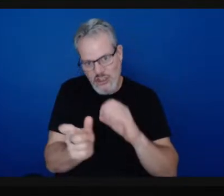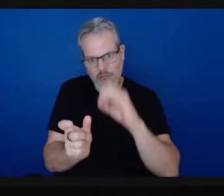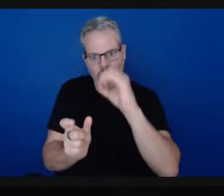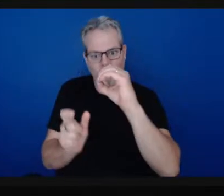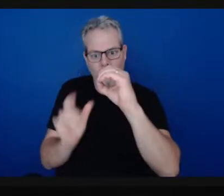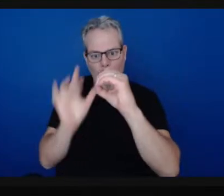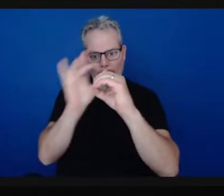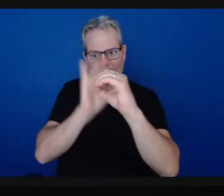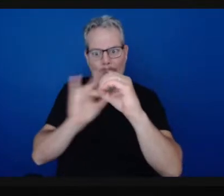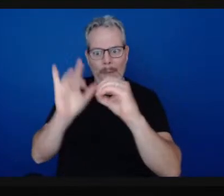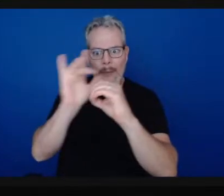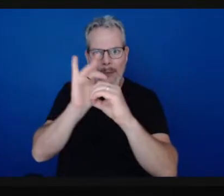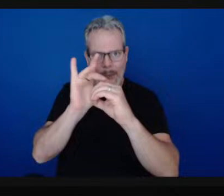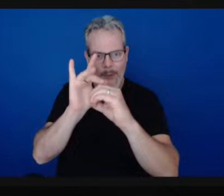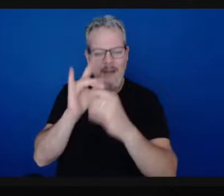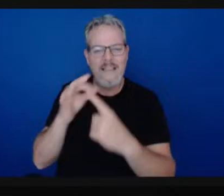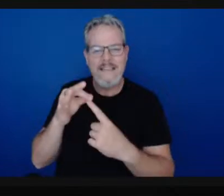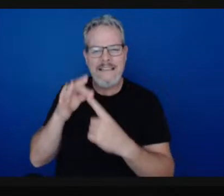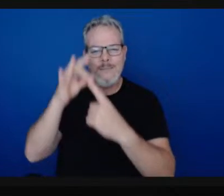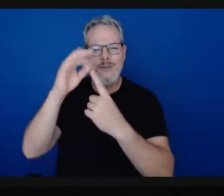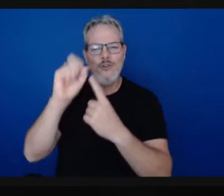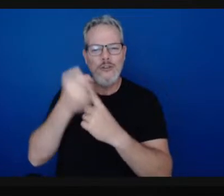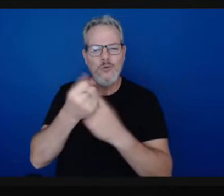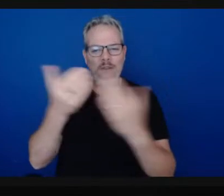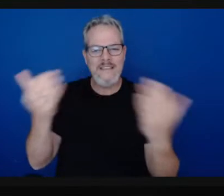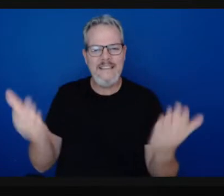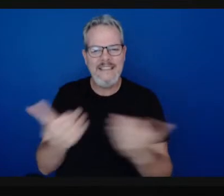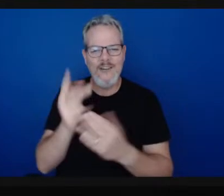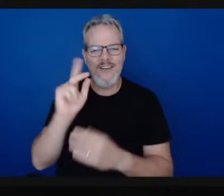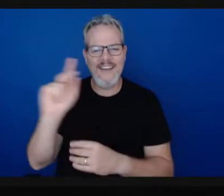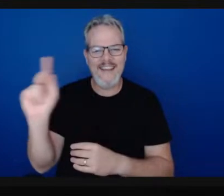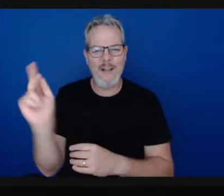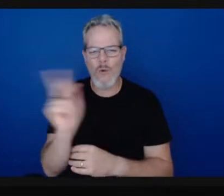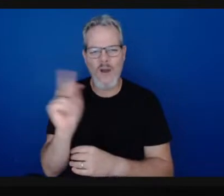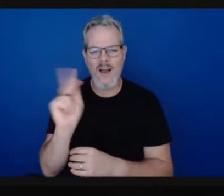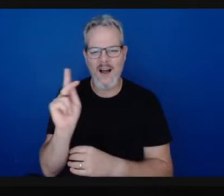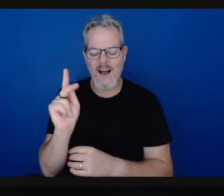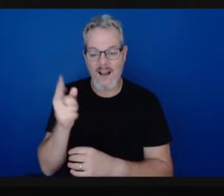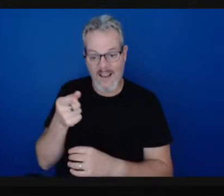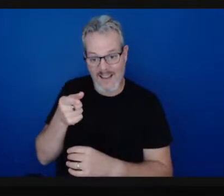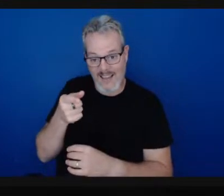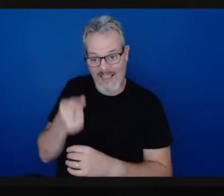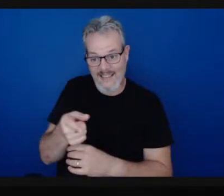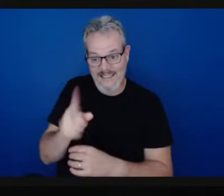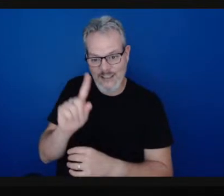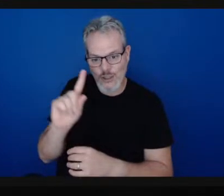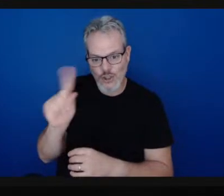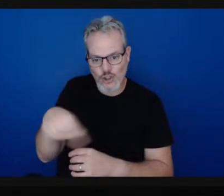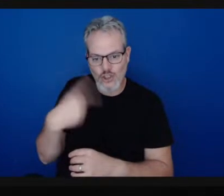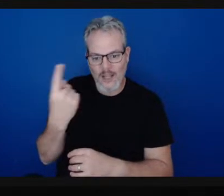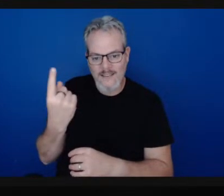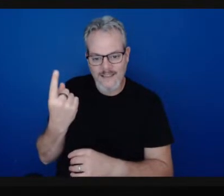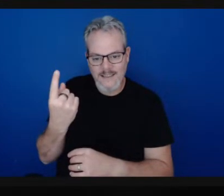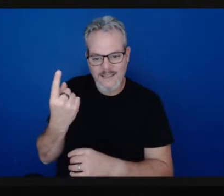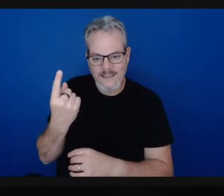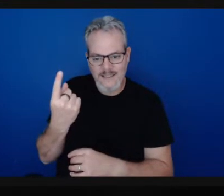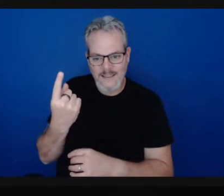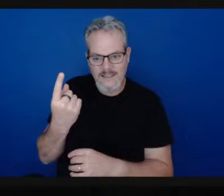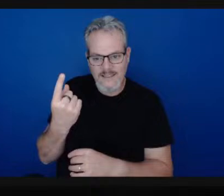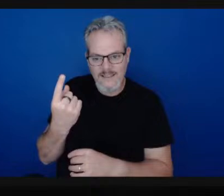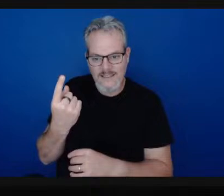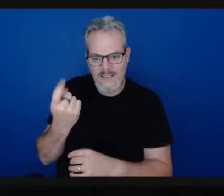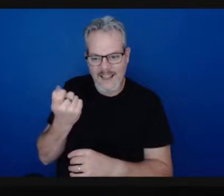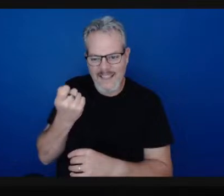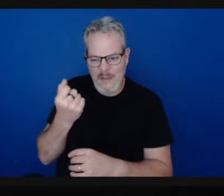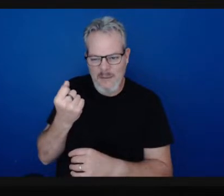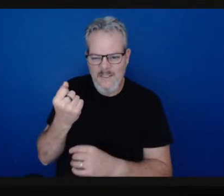unique situation here in Kilauea, and this is just a little nuance of our